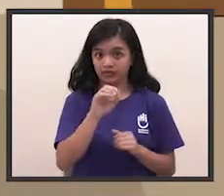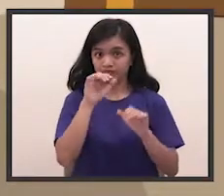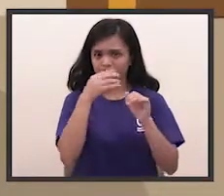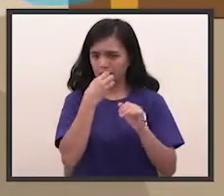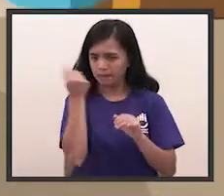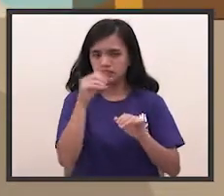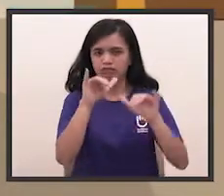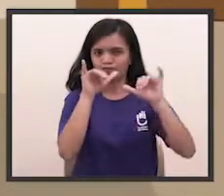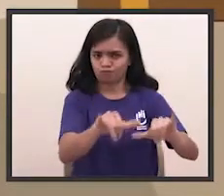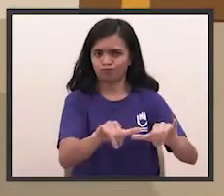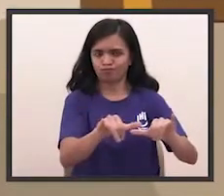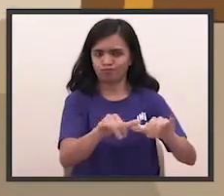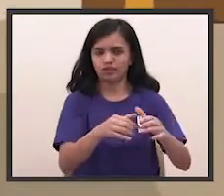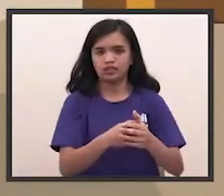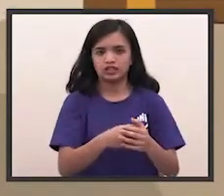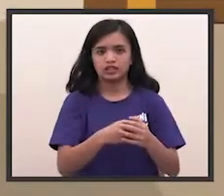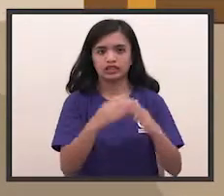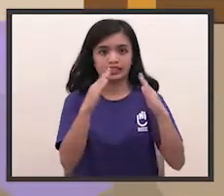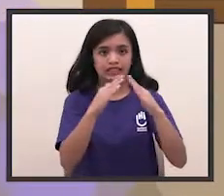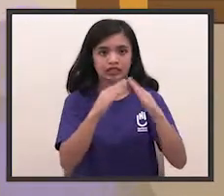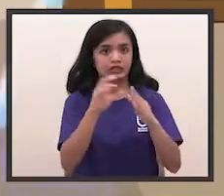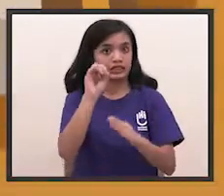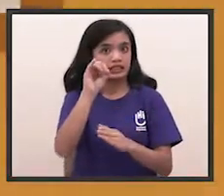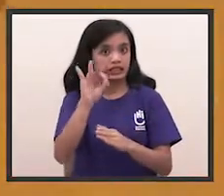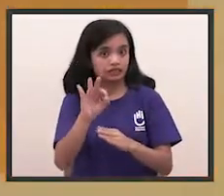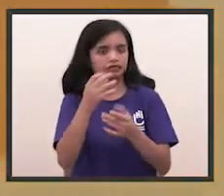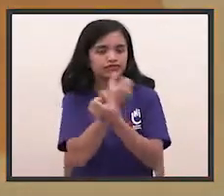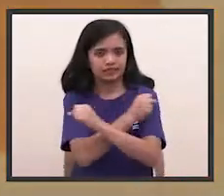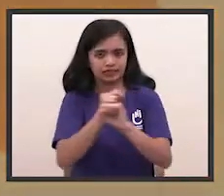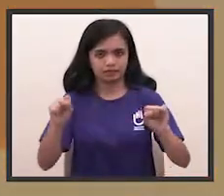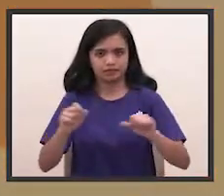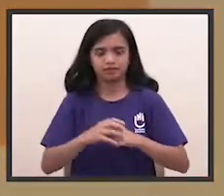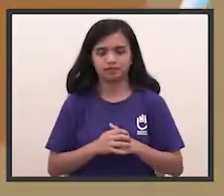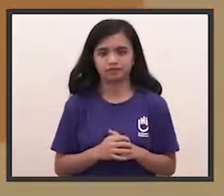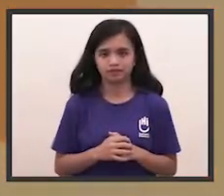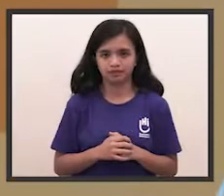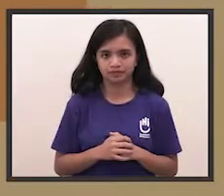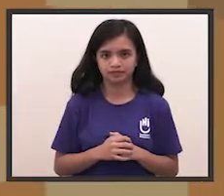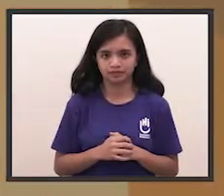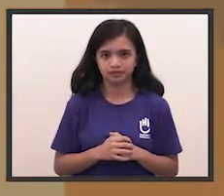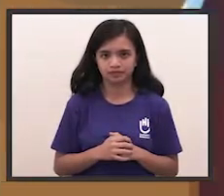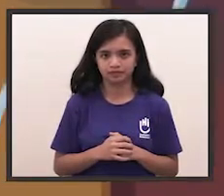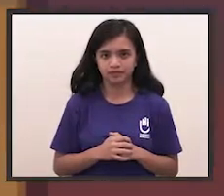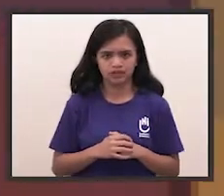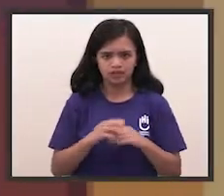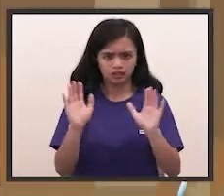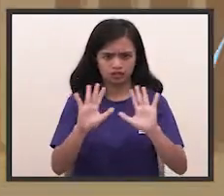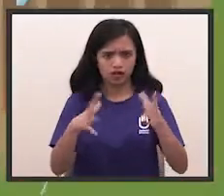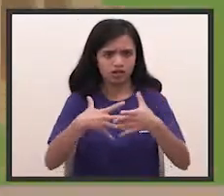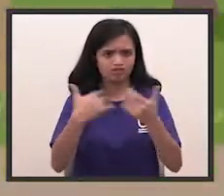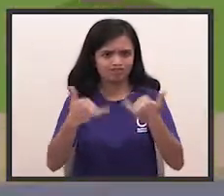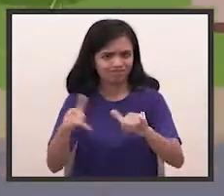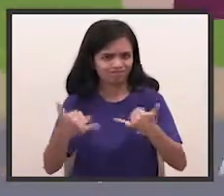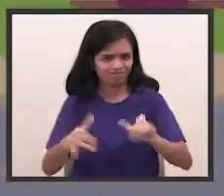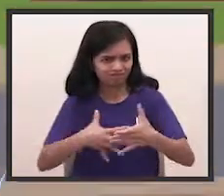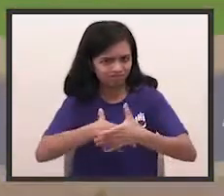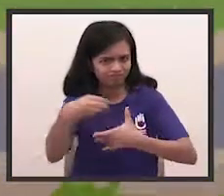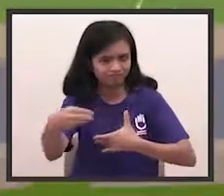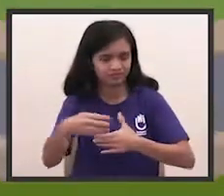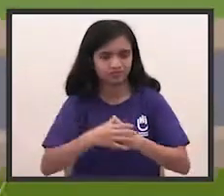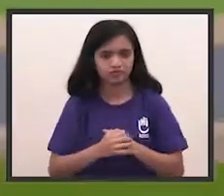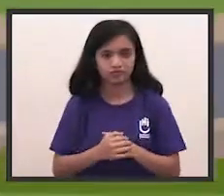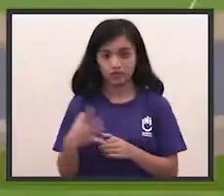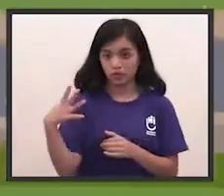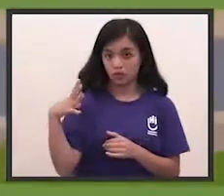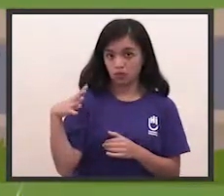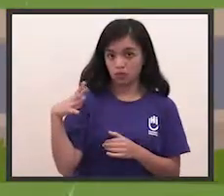your house, as much as possible, stay indoors. Do not play outside. Wait